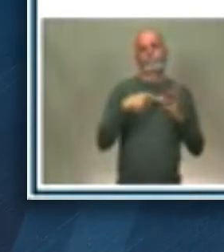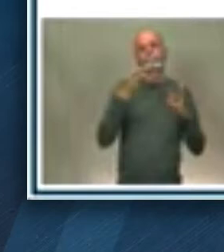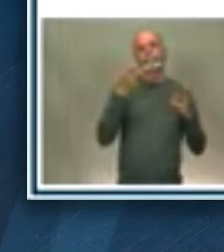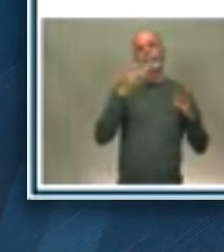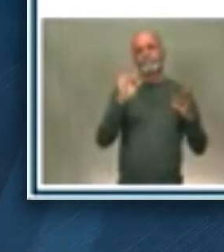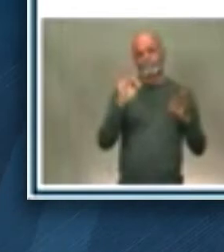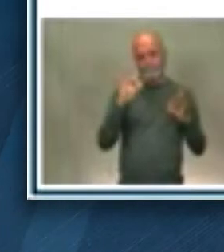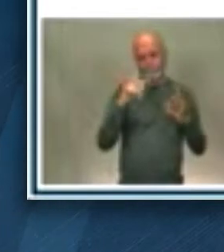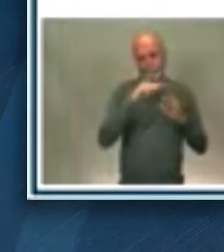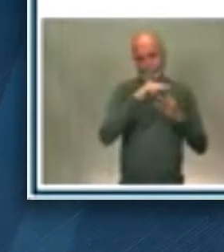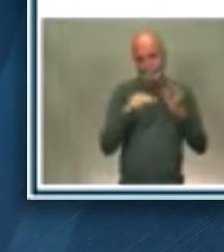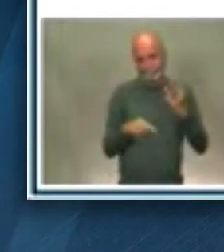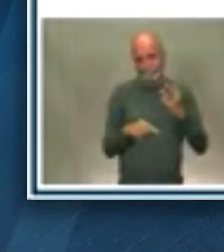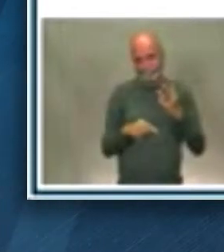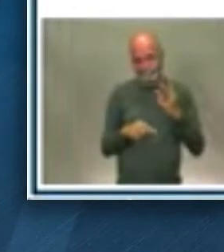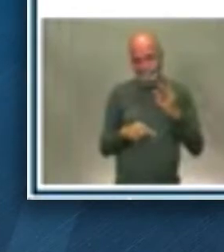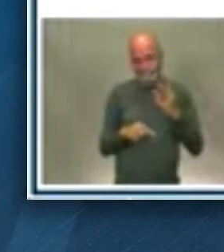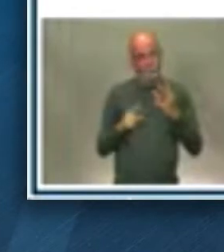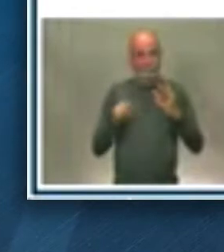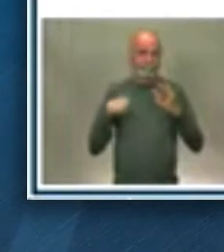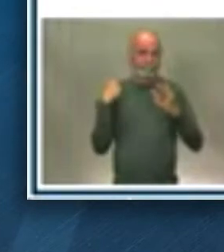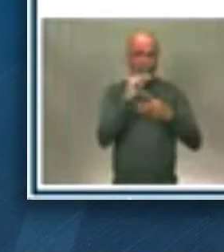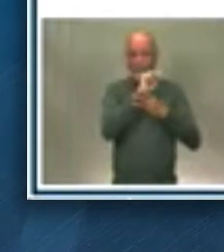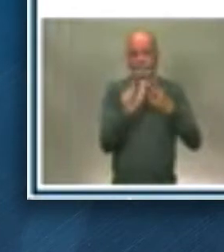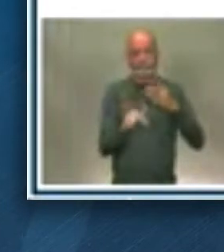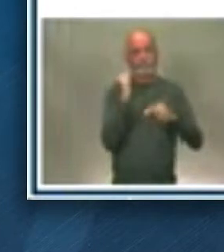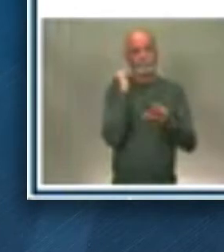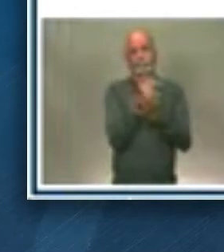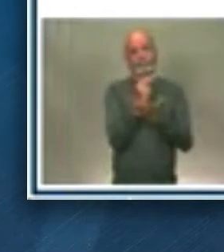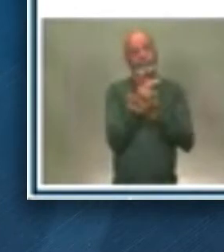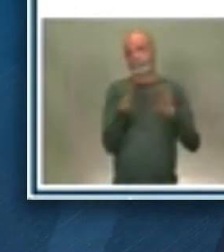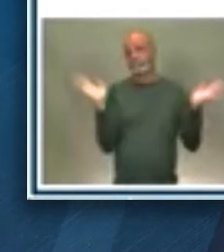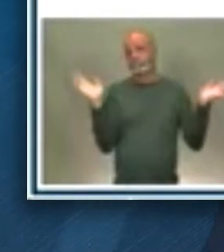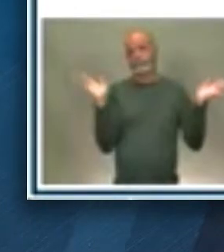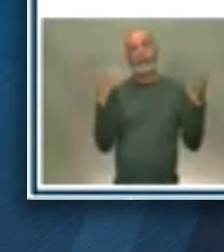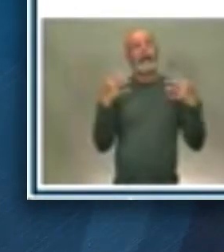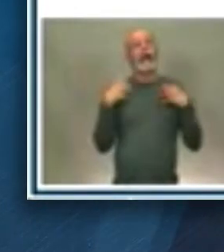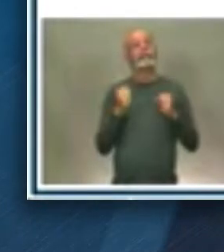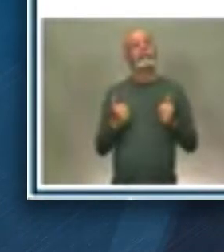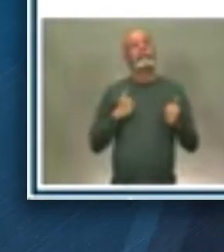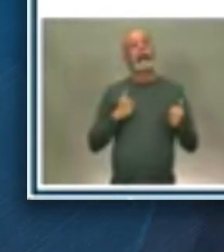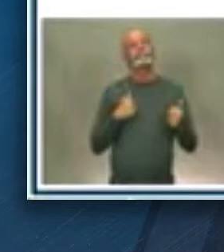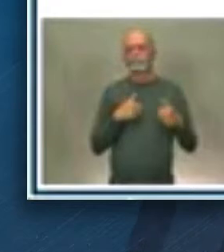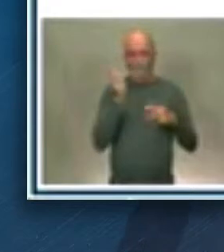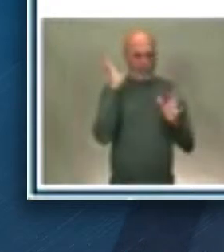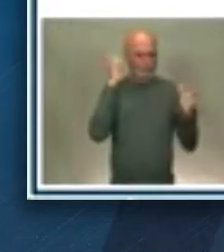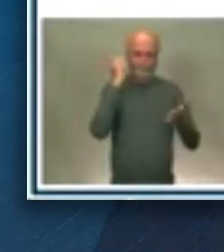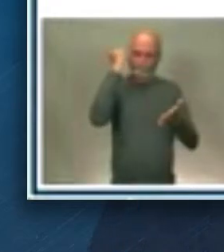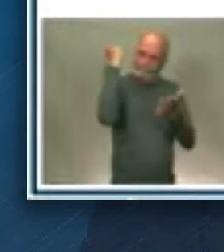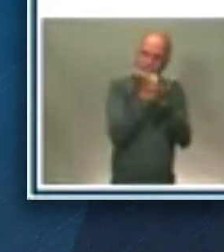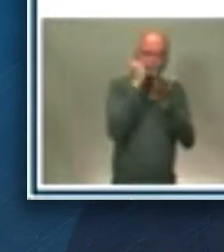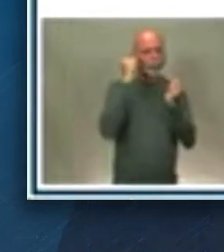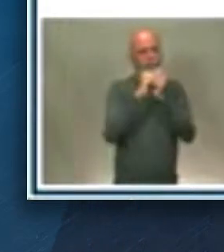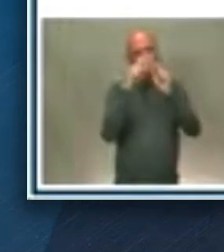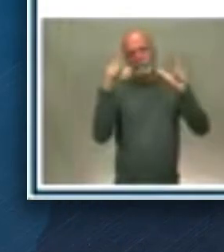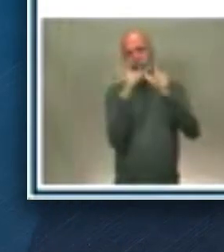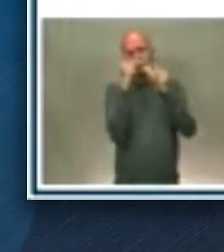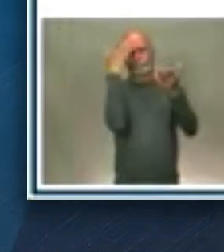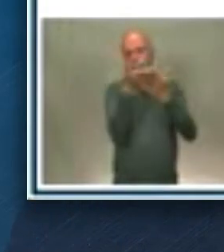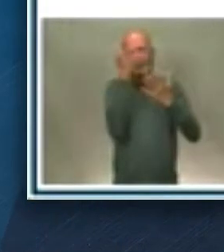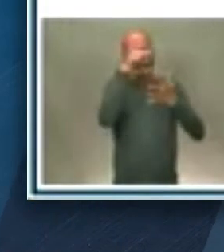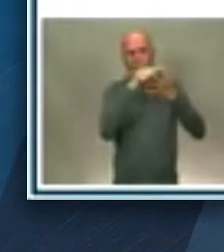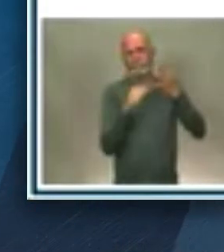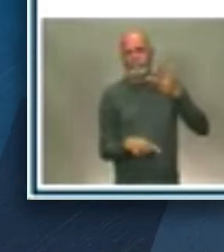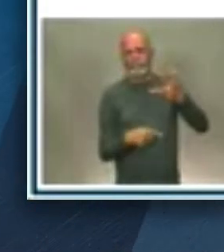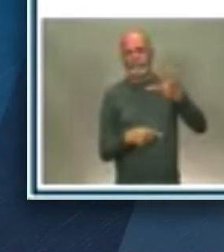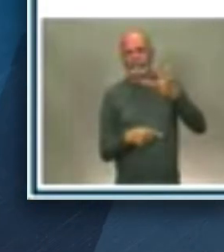have been fully approved and therefore licensed by Health Canada. So the FDA, that U.S. Decision makes